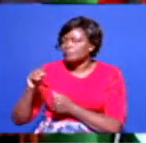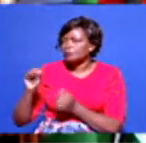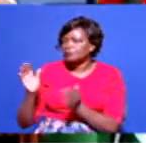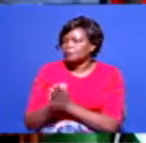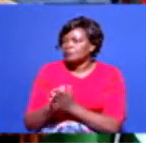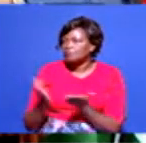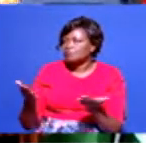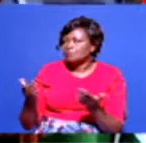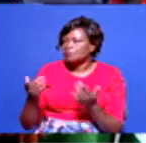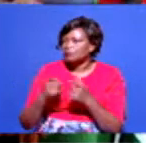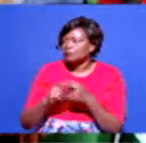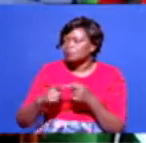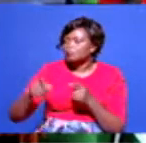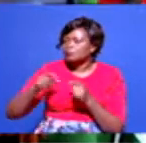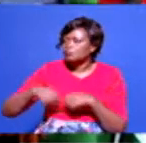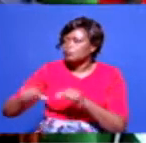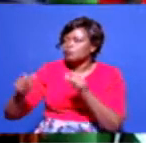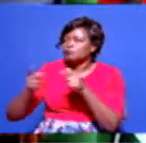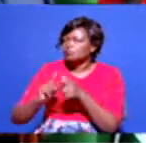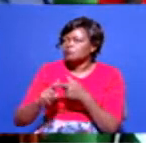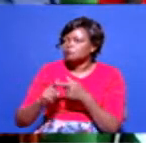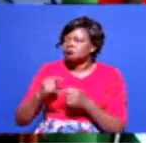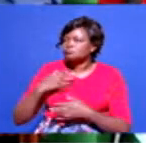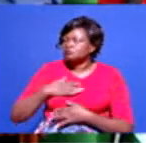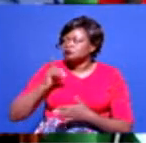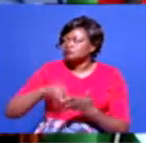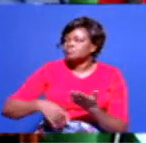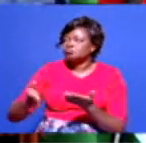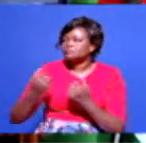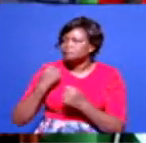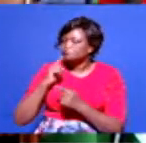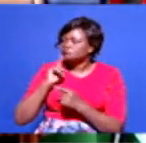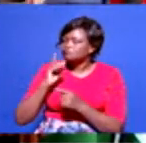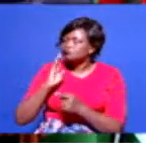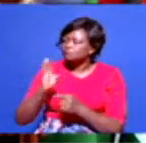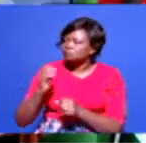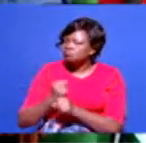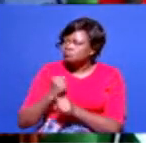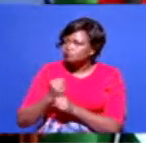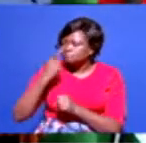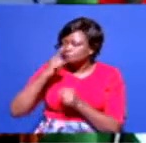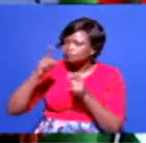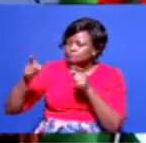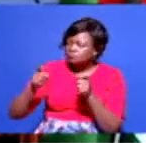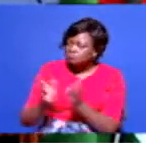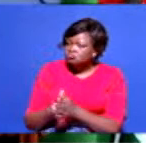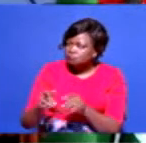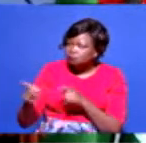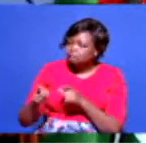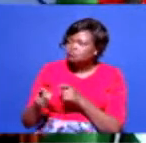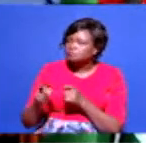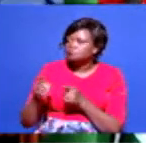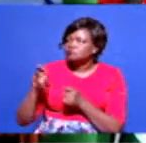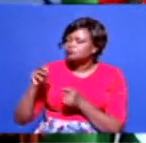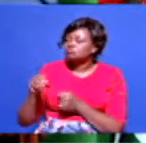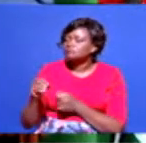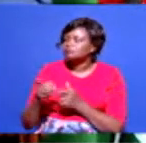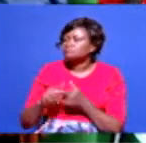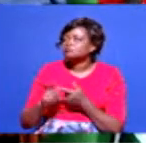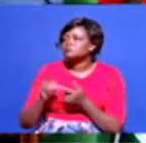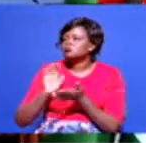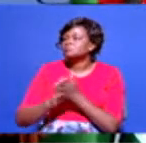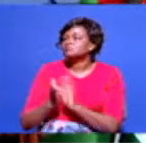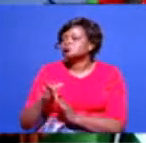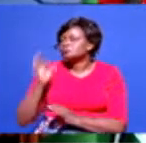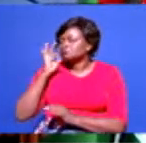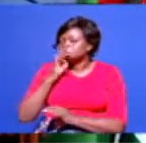as we go on, we will appreciate what needs to be done, you know, for the control and management of M-Pesa. Again, without him,